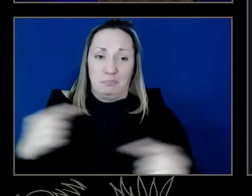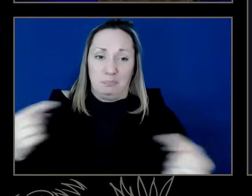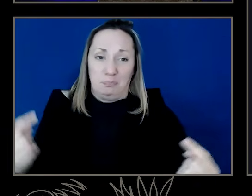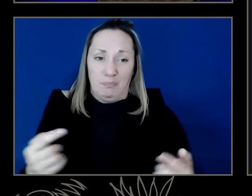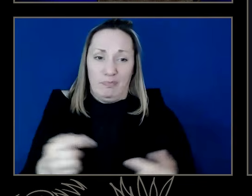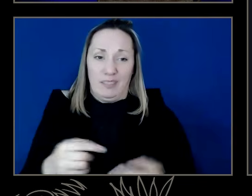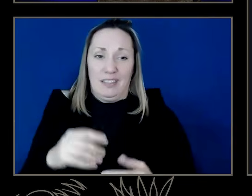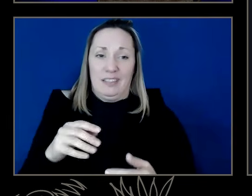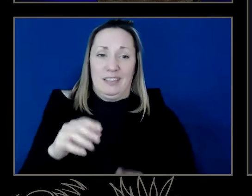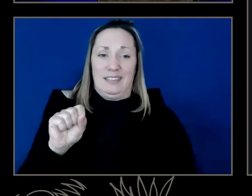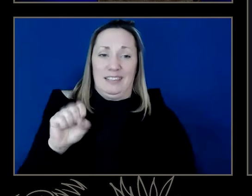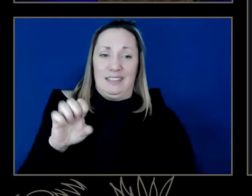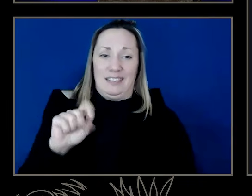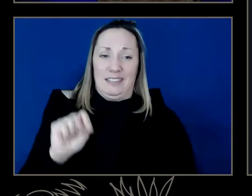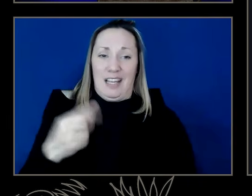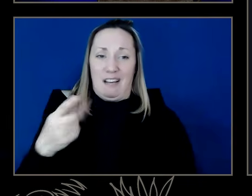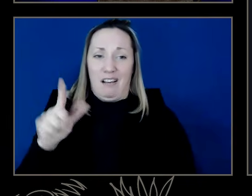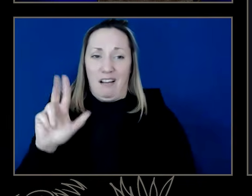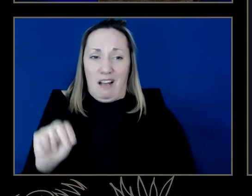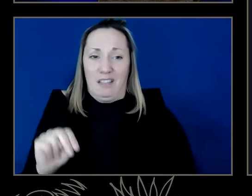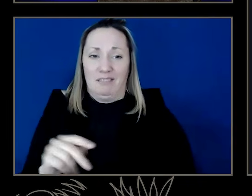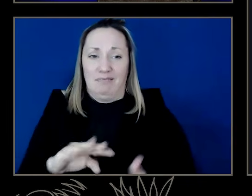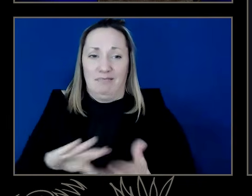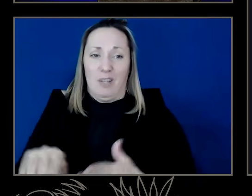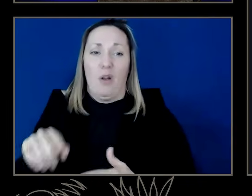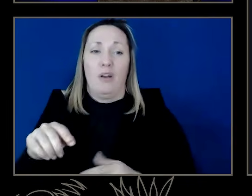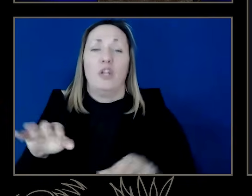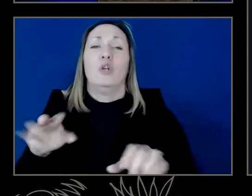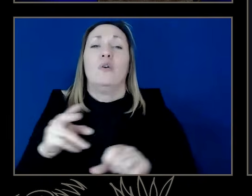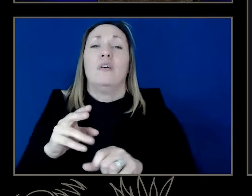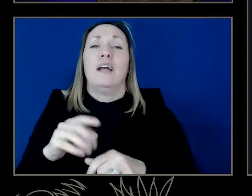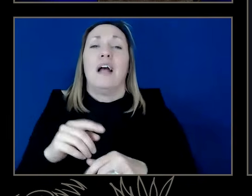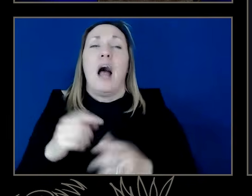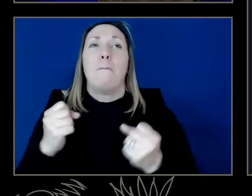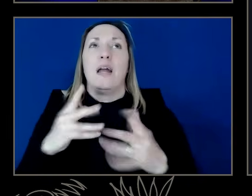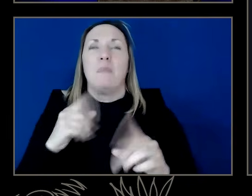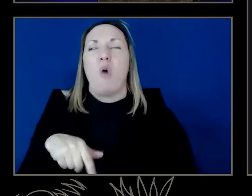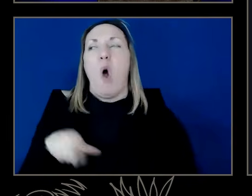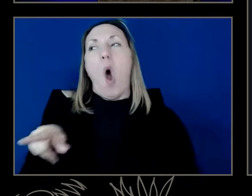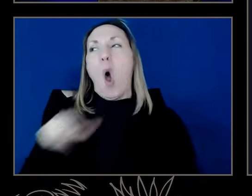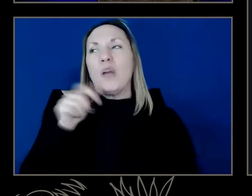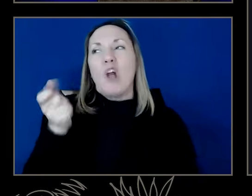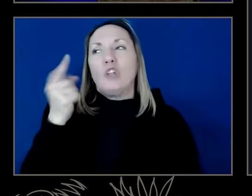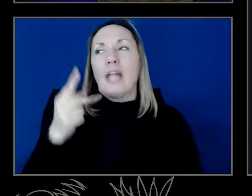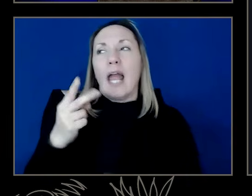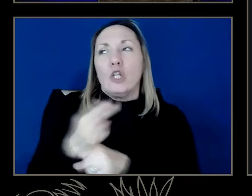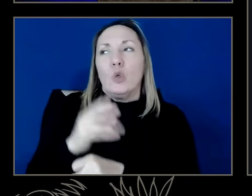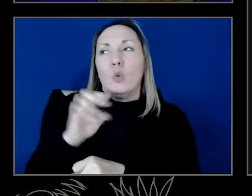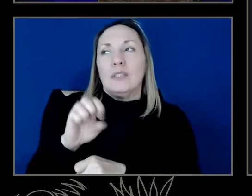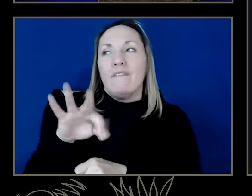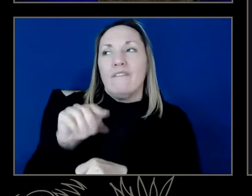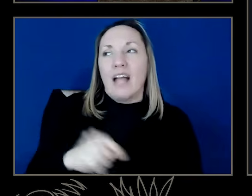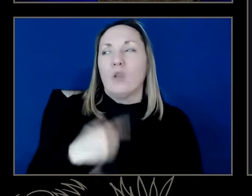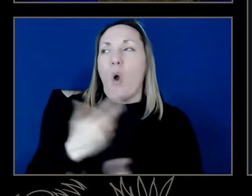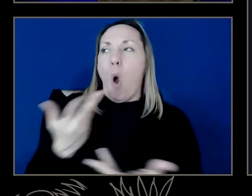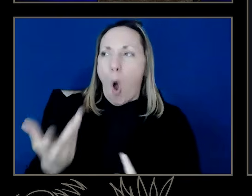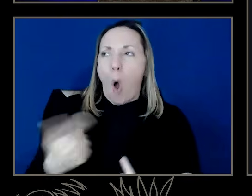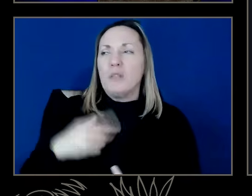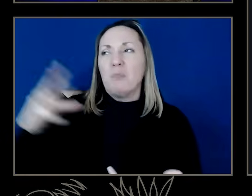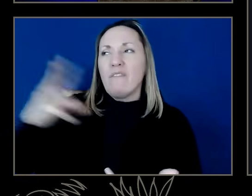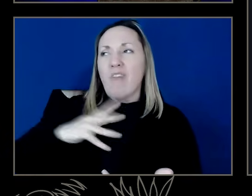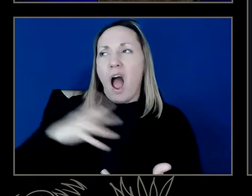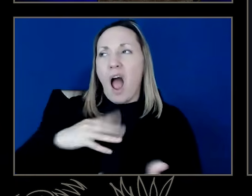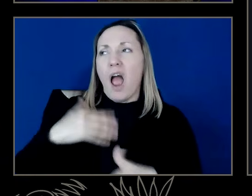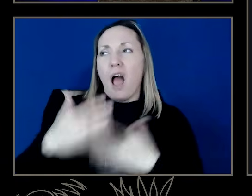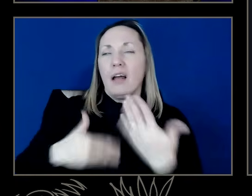that talk, I actually got a lot of hate for it, like, oh, he doesn't understand UseEffect, etc. Like, UseEffect has been fine for us,